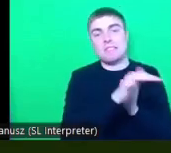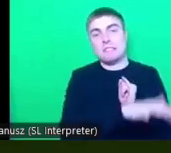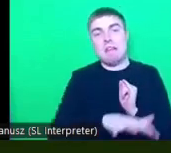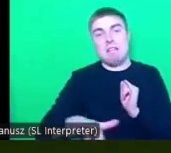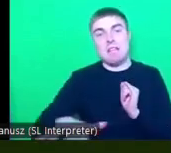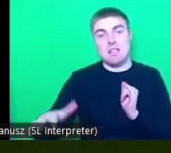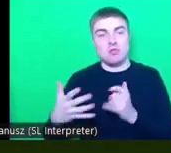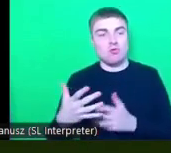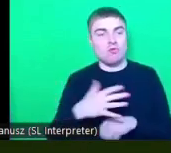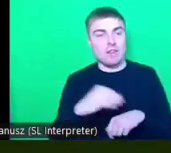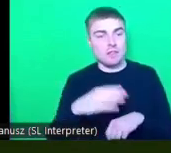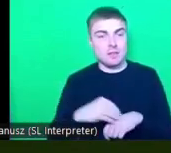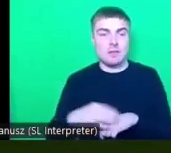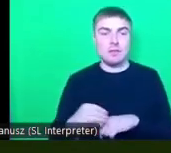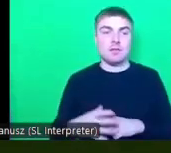populations